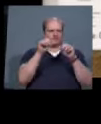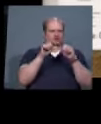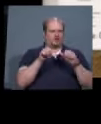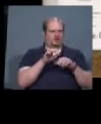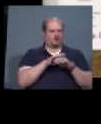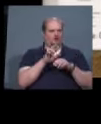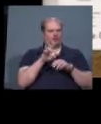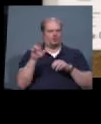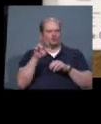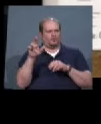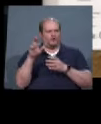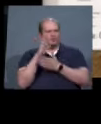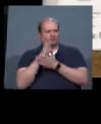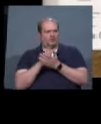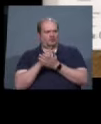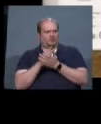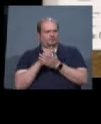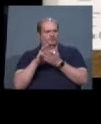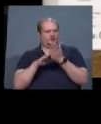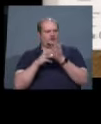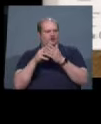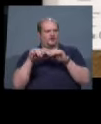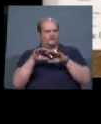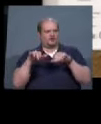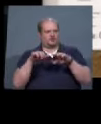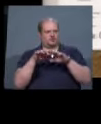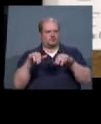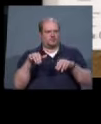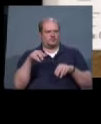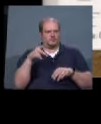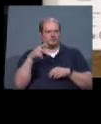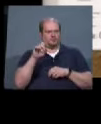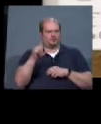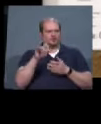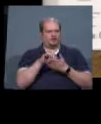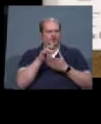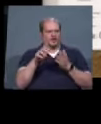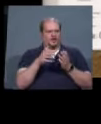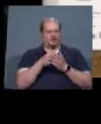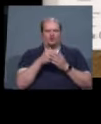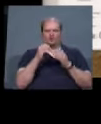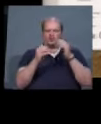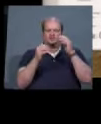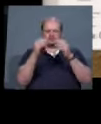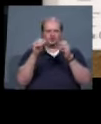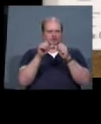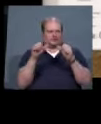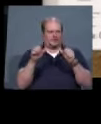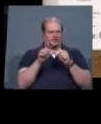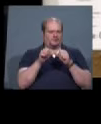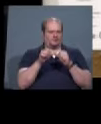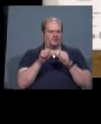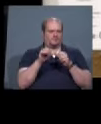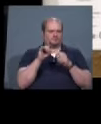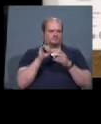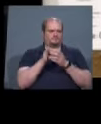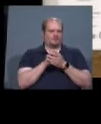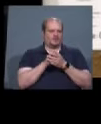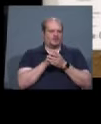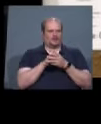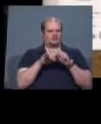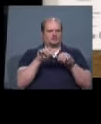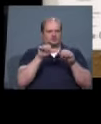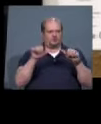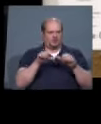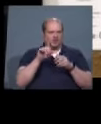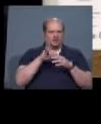the right-hand side of the screen, you see a swimming pool. Well, that whole active adult area that